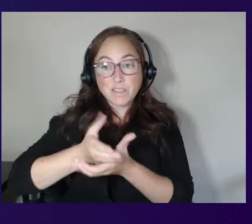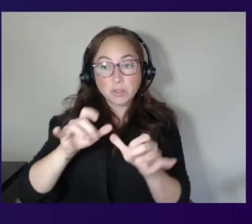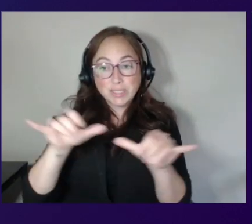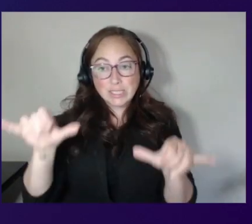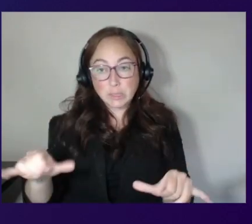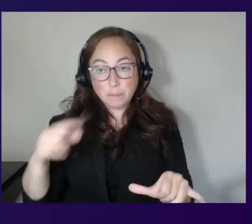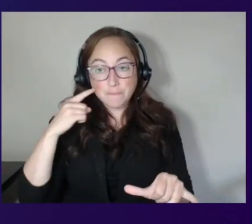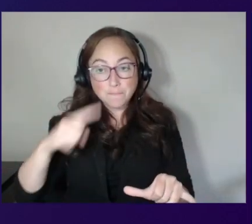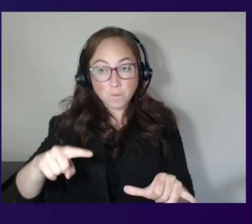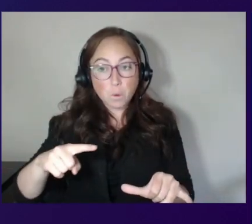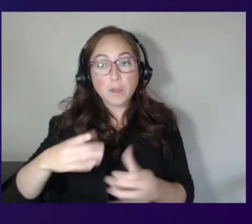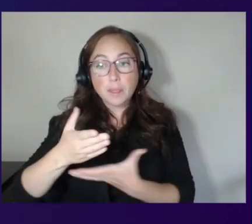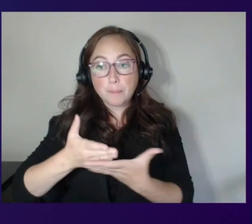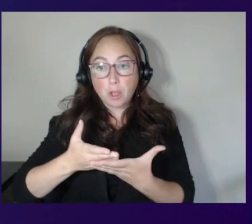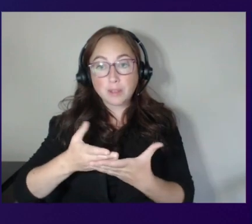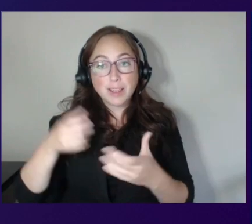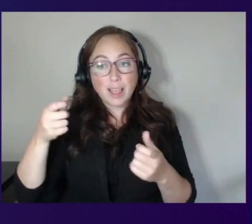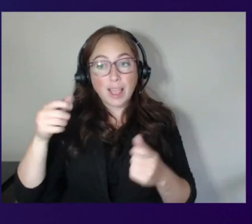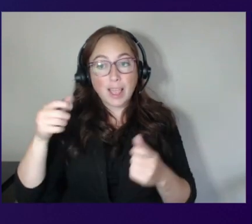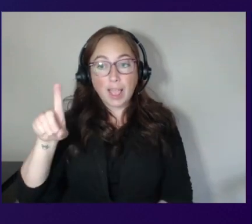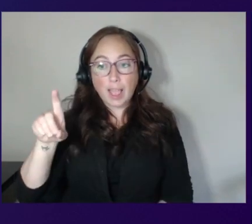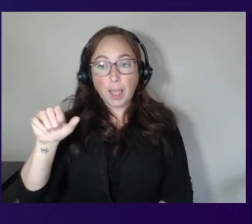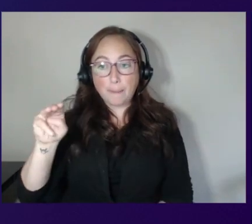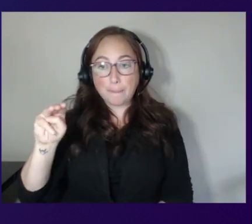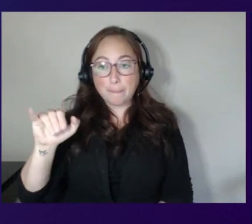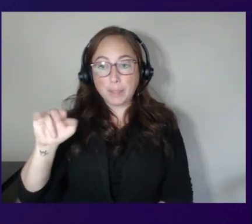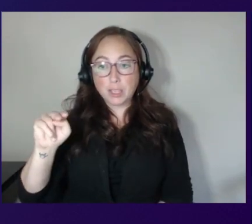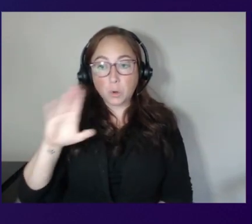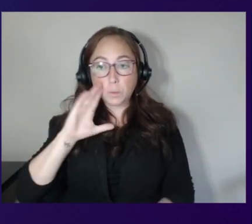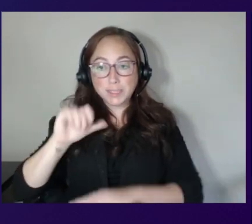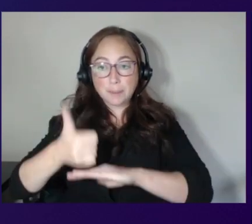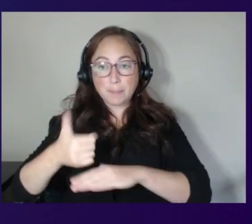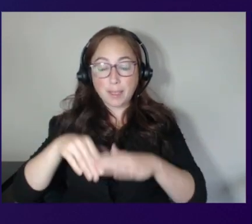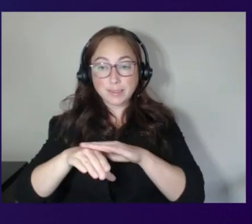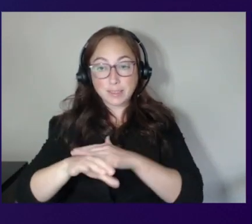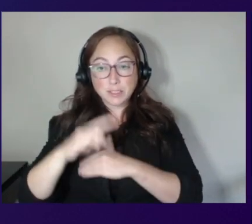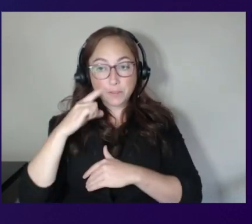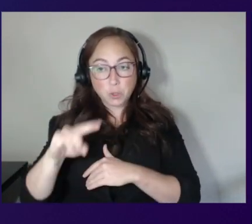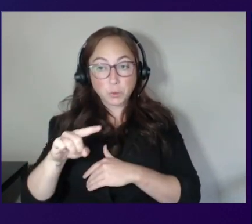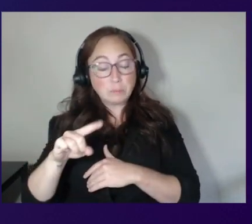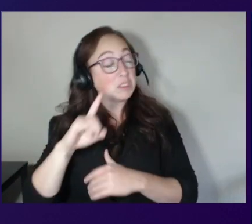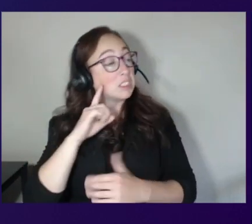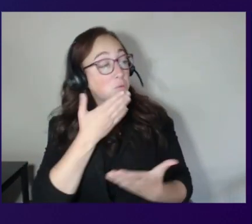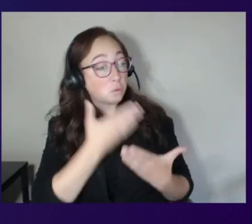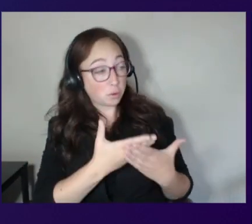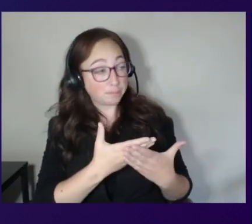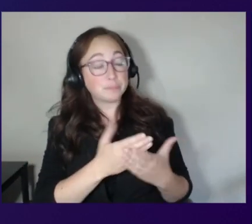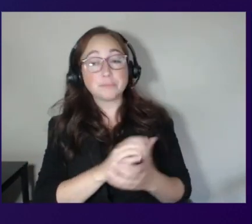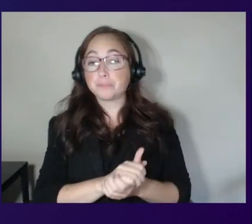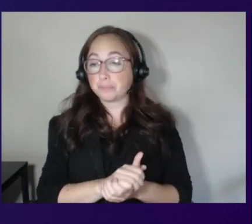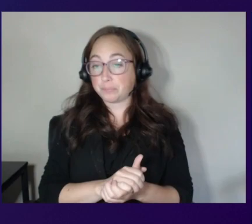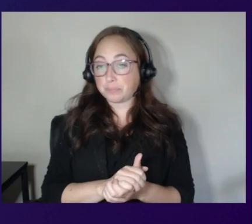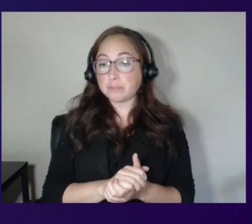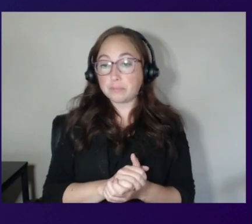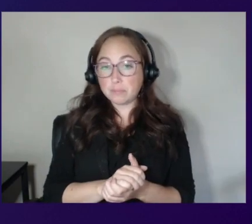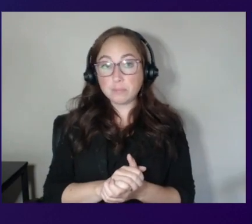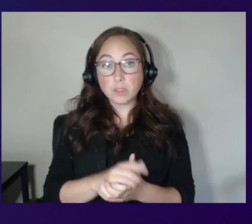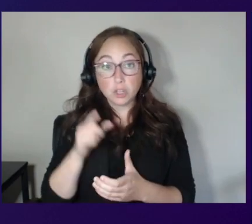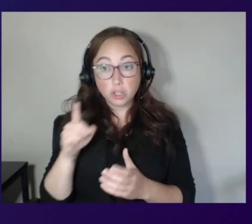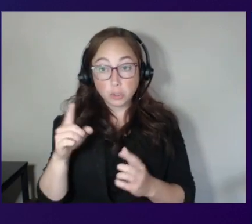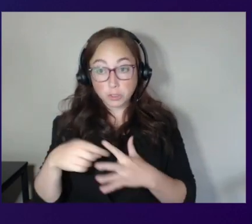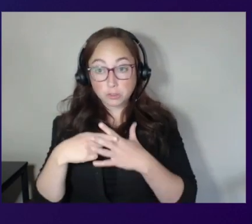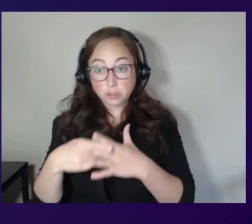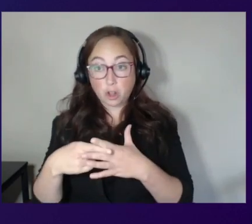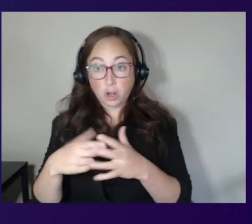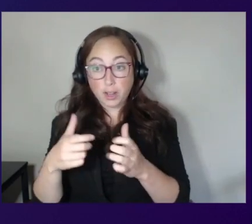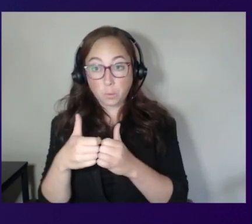if the administrators configured that access. Okay, cool. Sounds good. Okay, so you were starting off with what